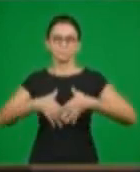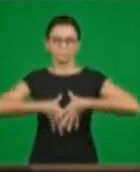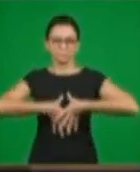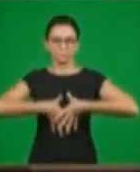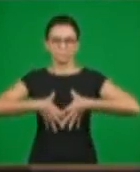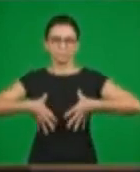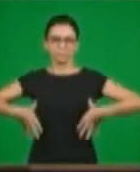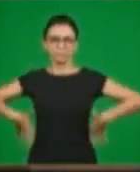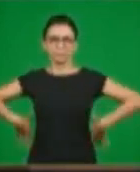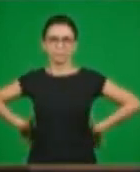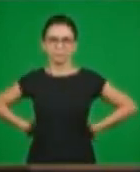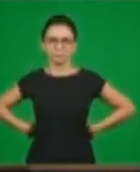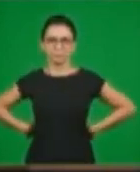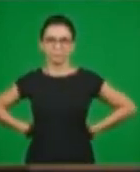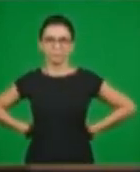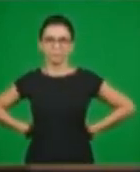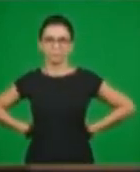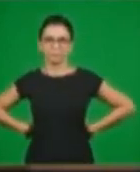Girded